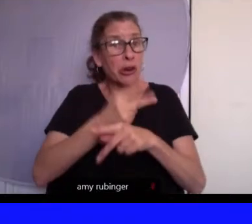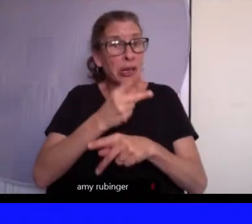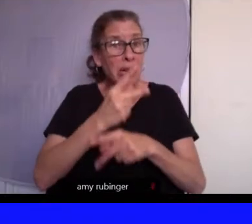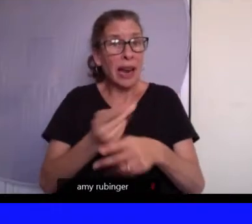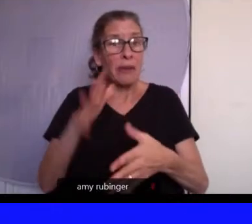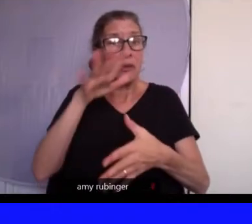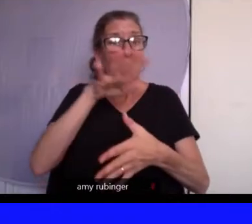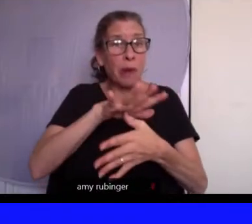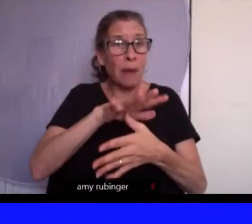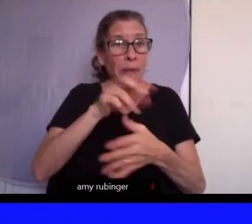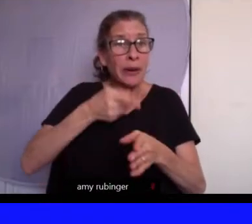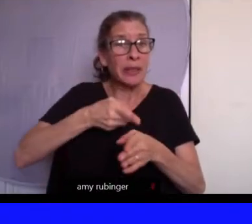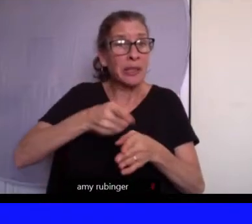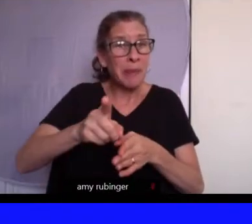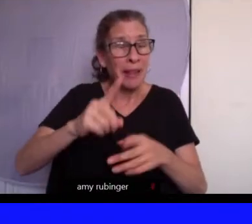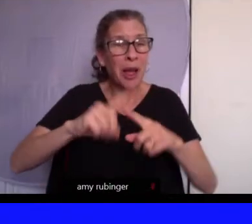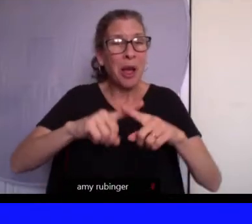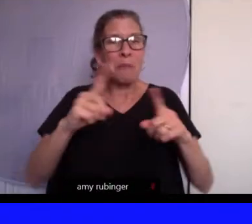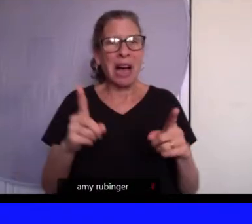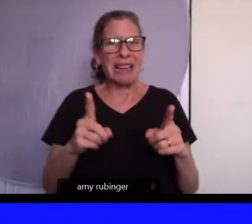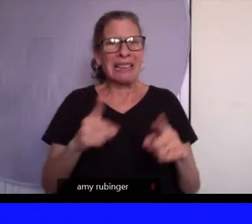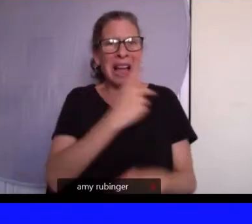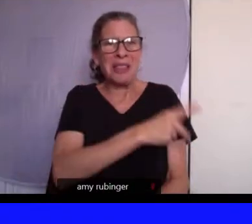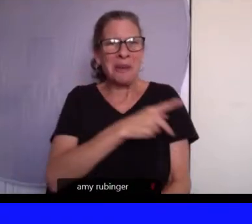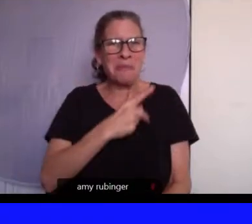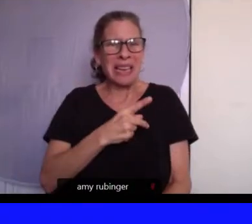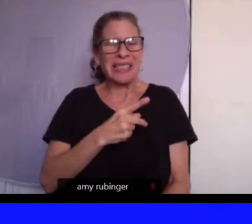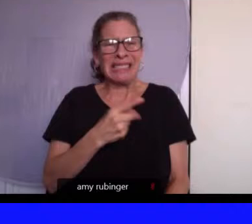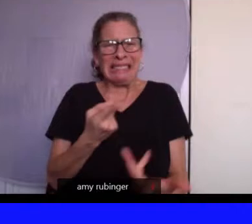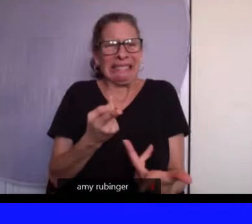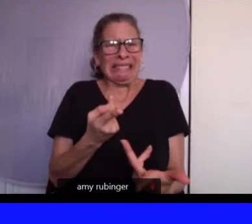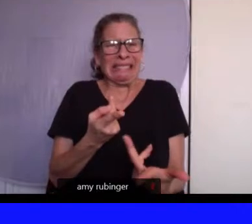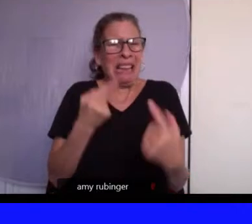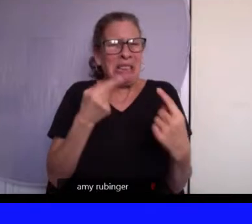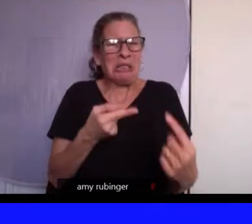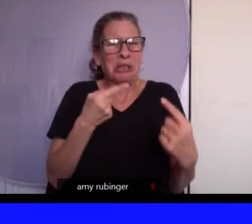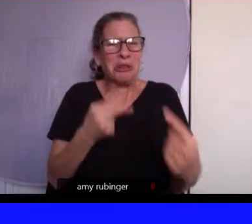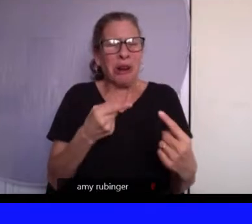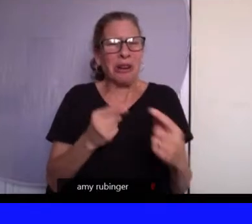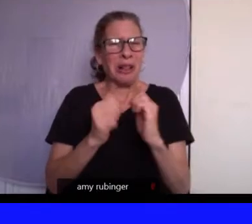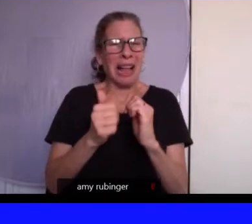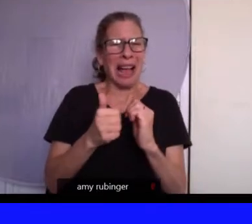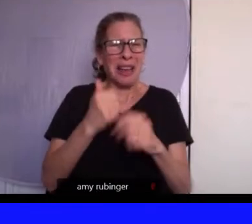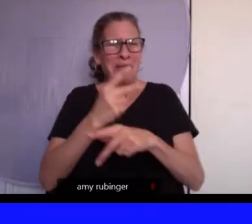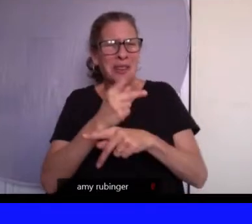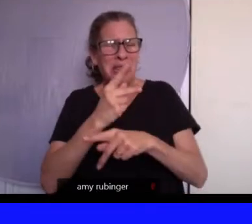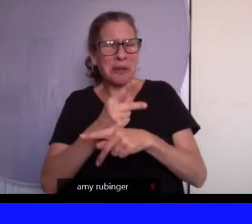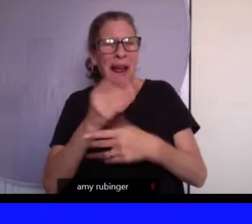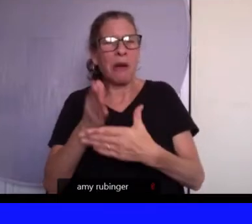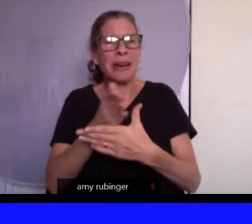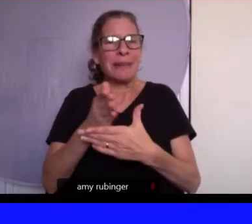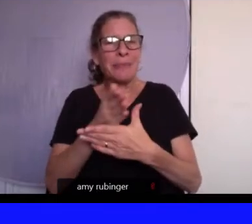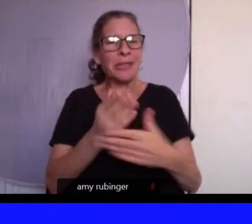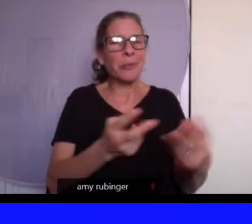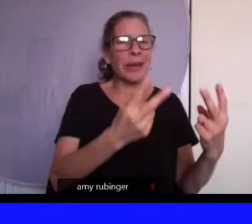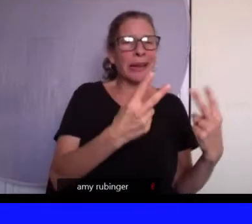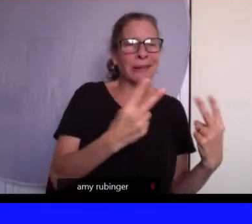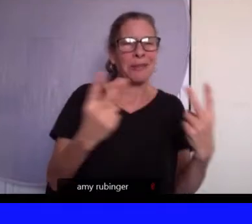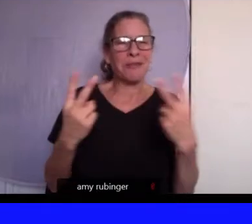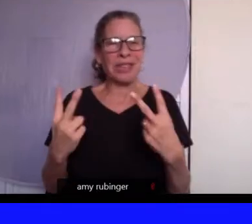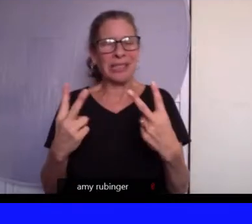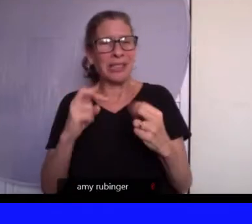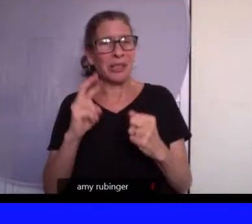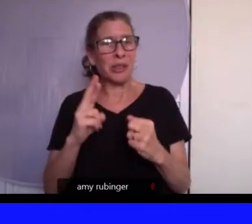We're listening to the community health workers, what they're telling us, and learning from them about what's needed. And I agree. I